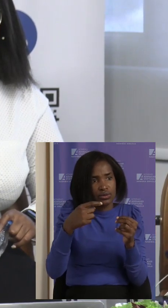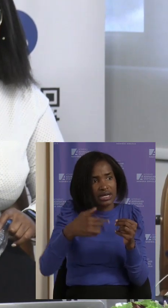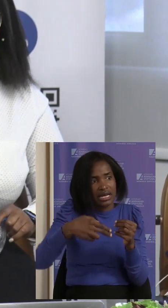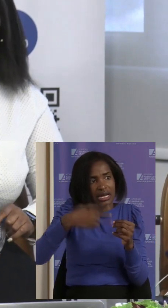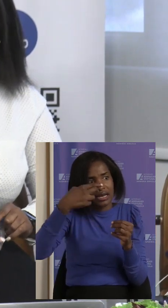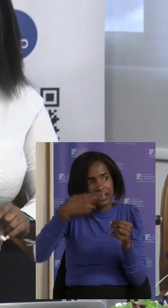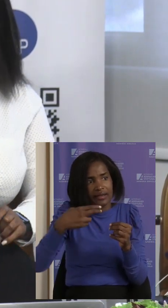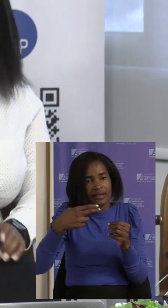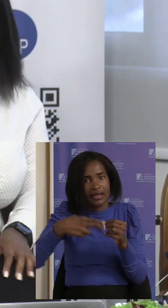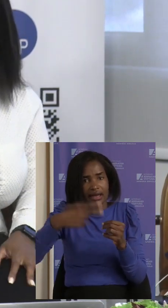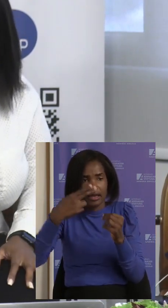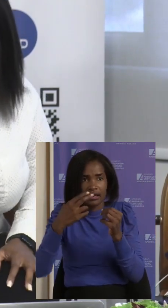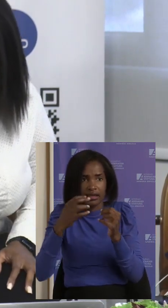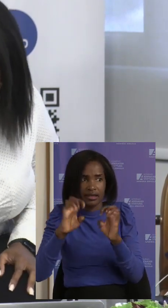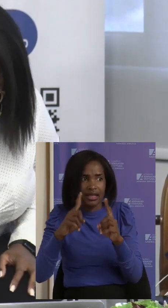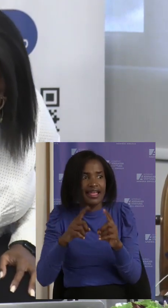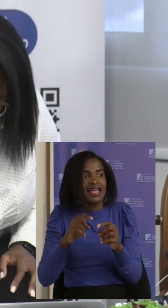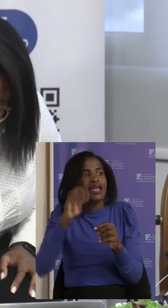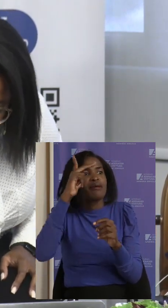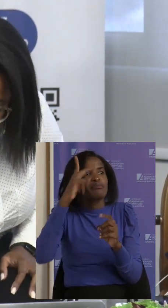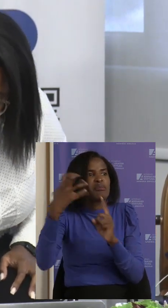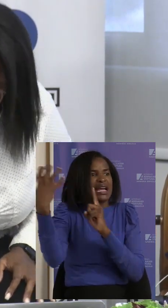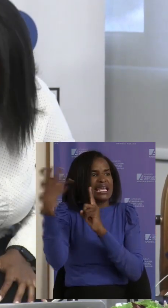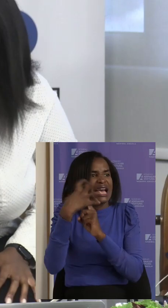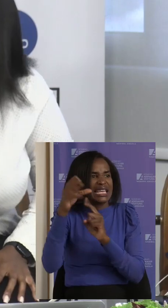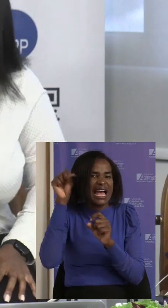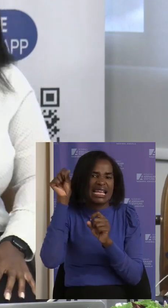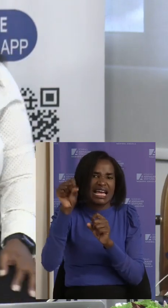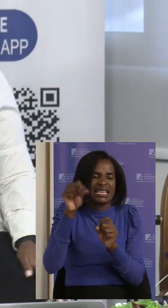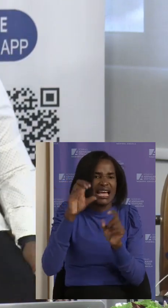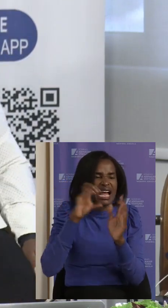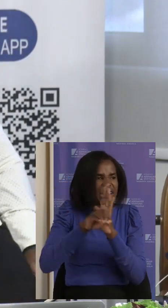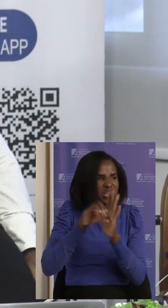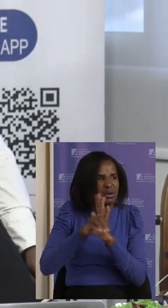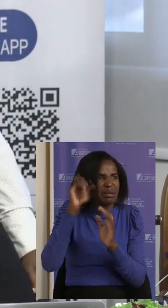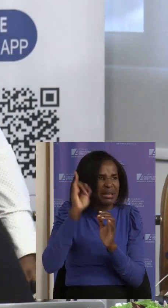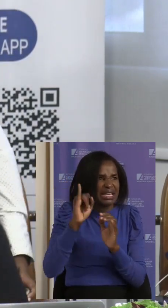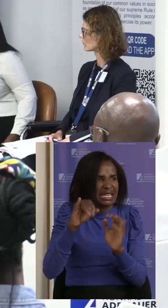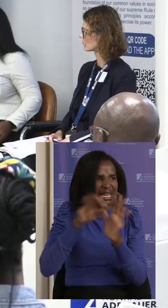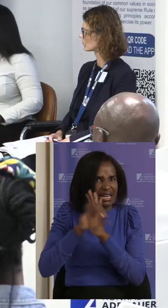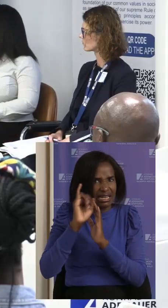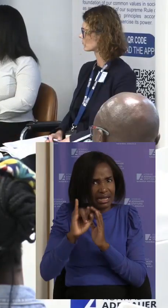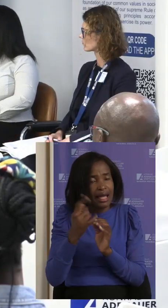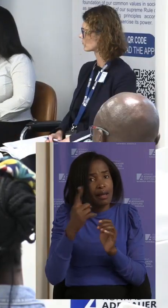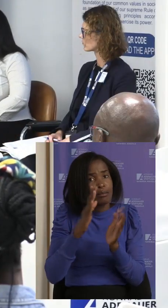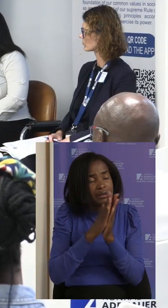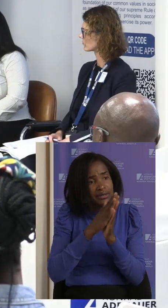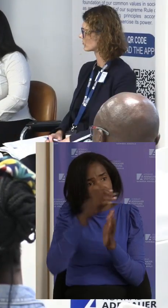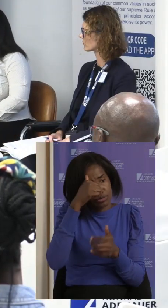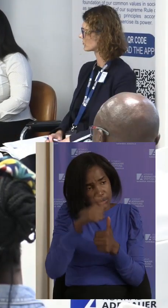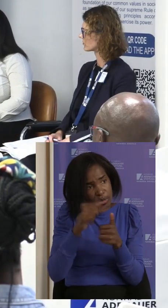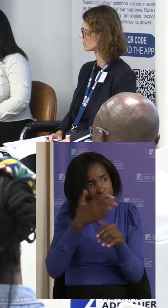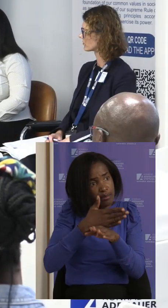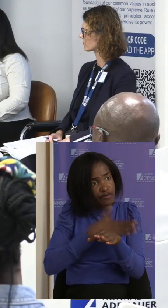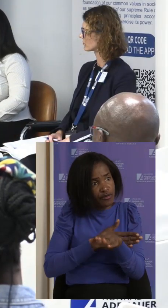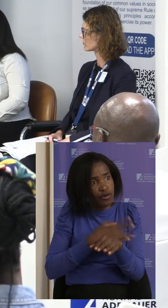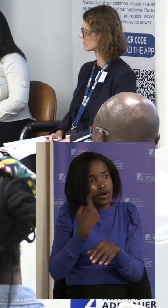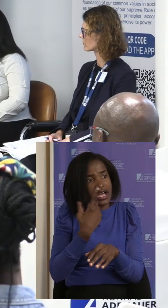are attacked on the curriculum, but please keep in mind, beforehand, we had